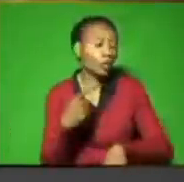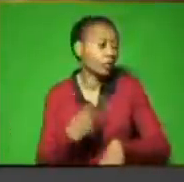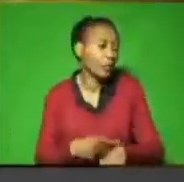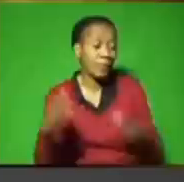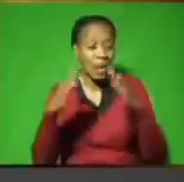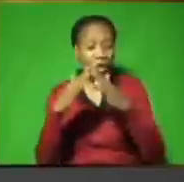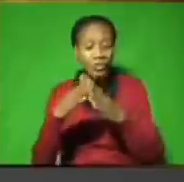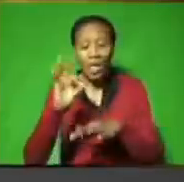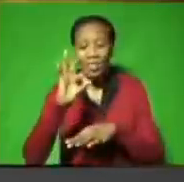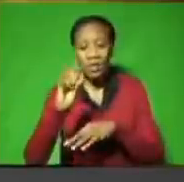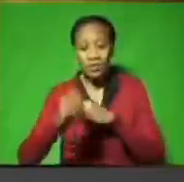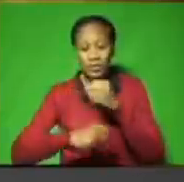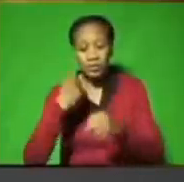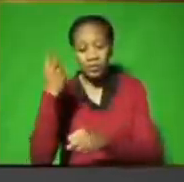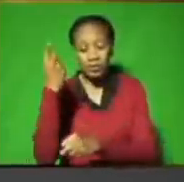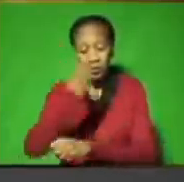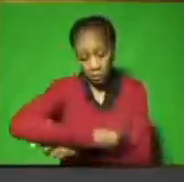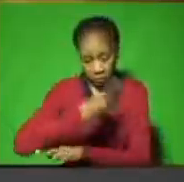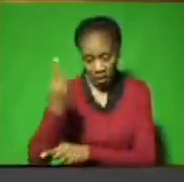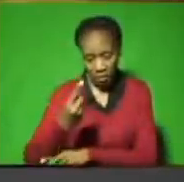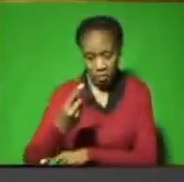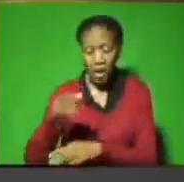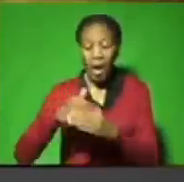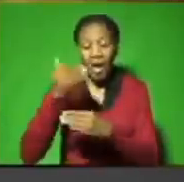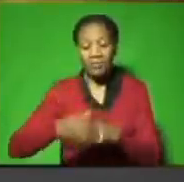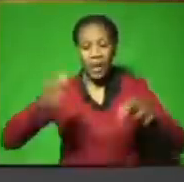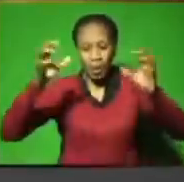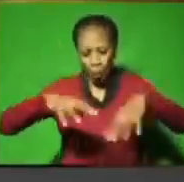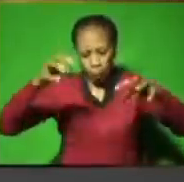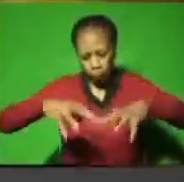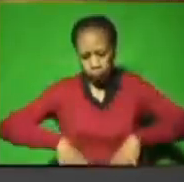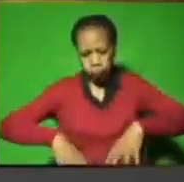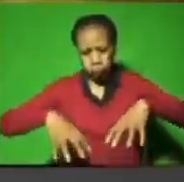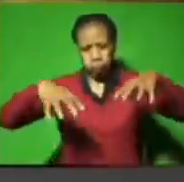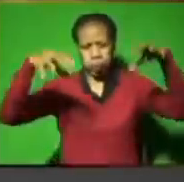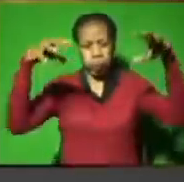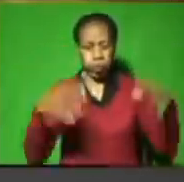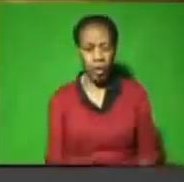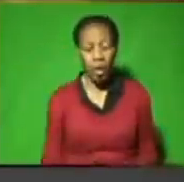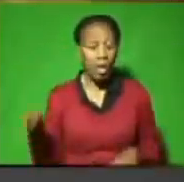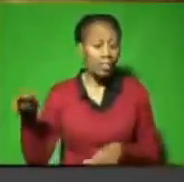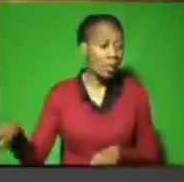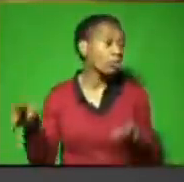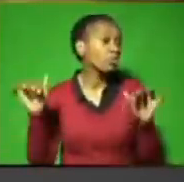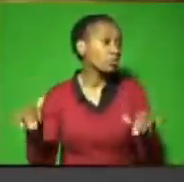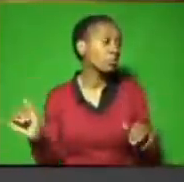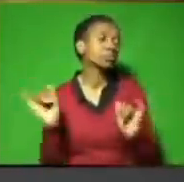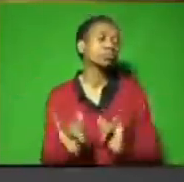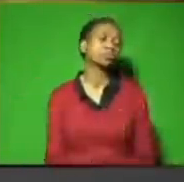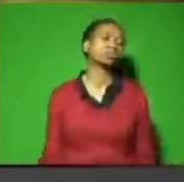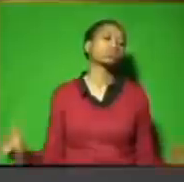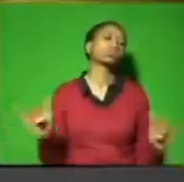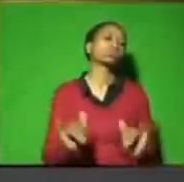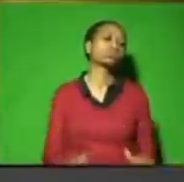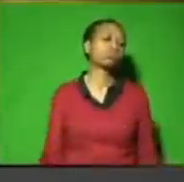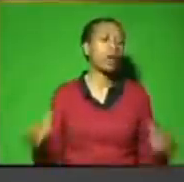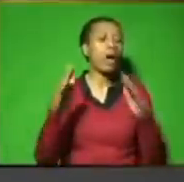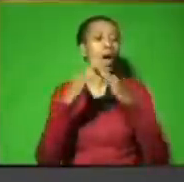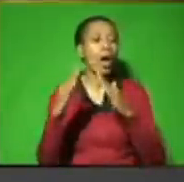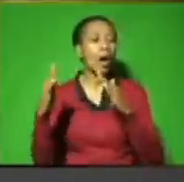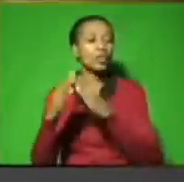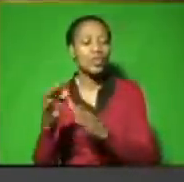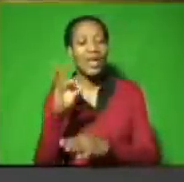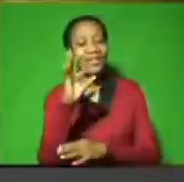30 days after they suffered recent floods. These people are still waiting for houses.